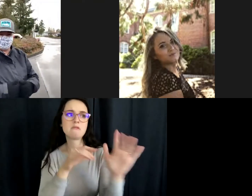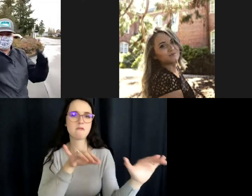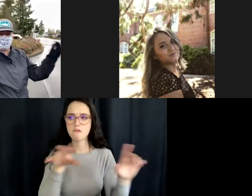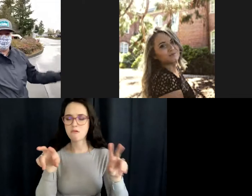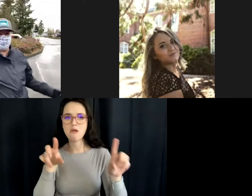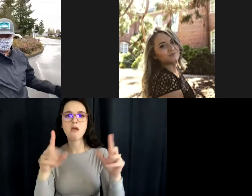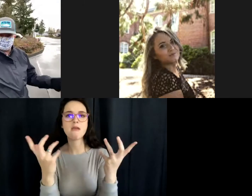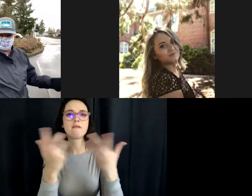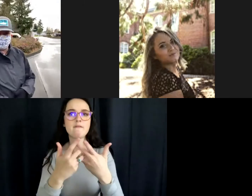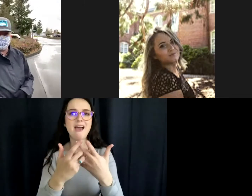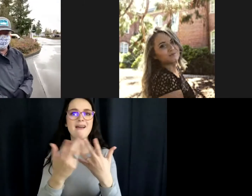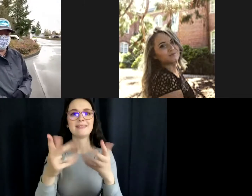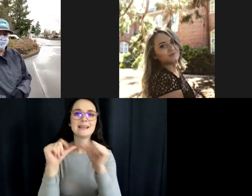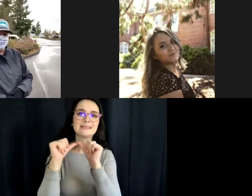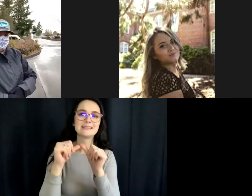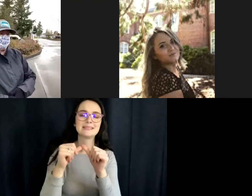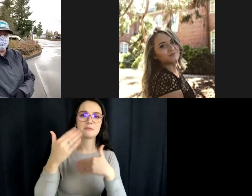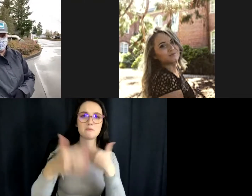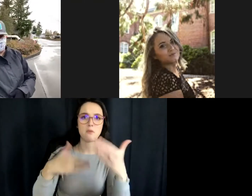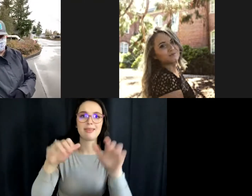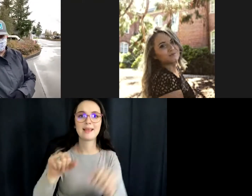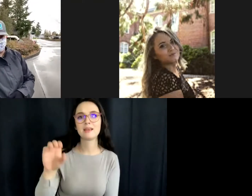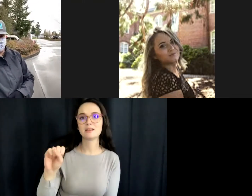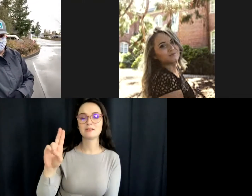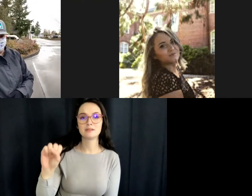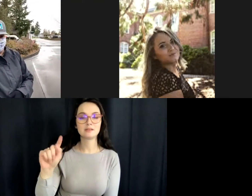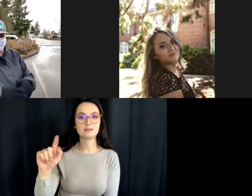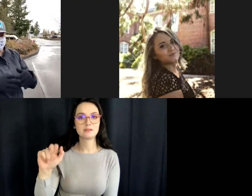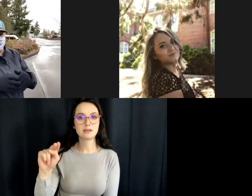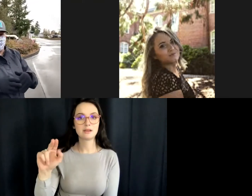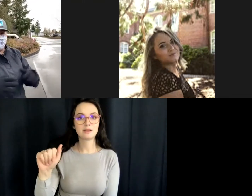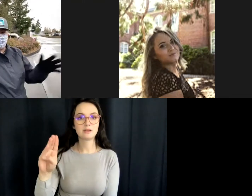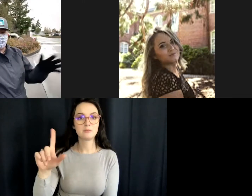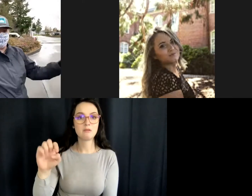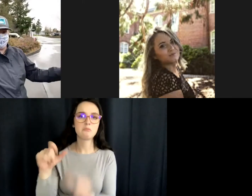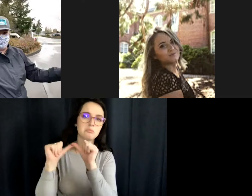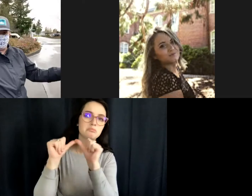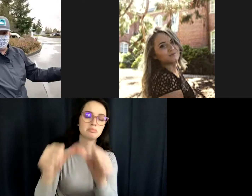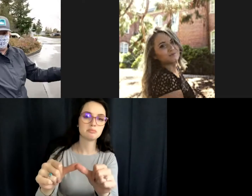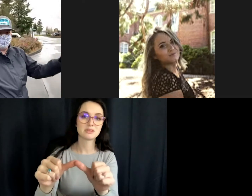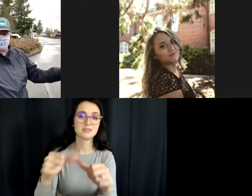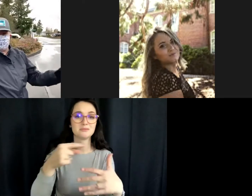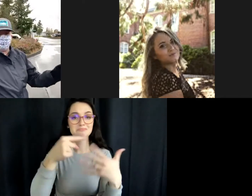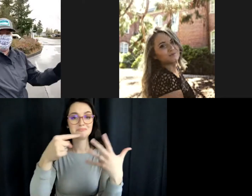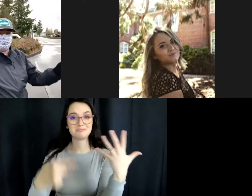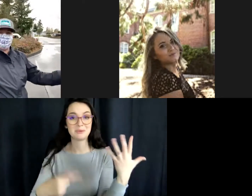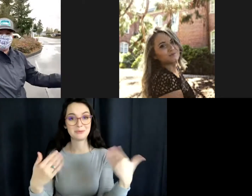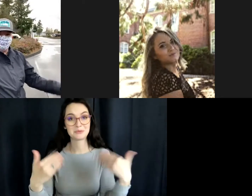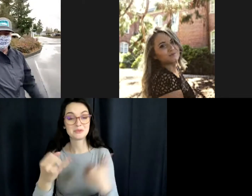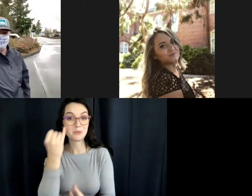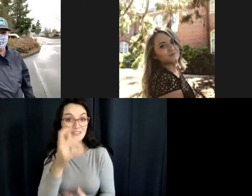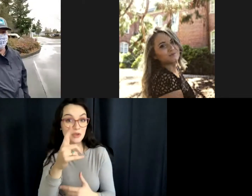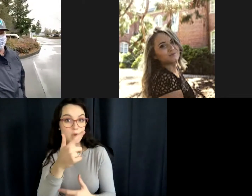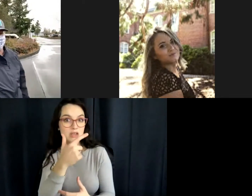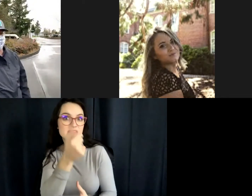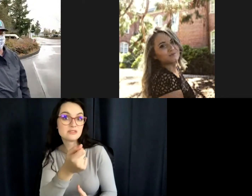construction. They fix stuff. Let's see. I'm a communications person, so I have a degree